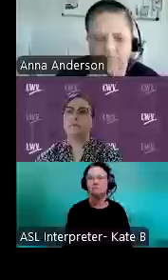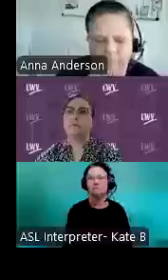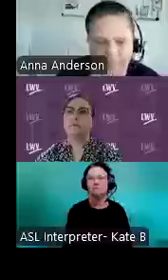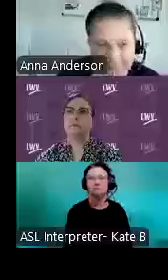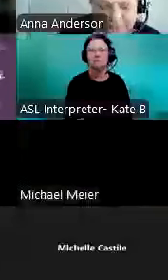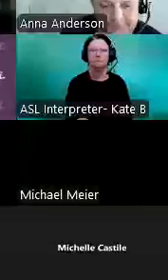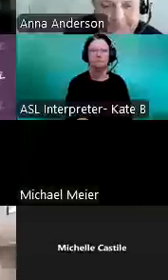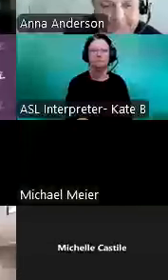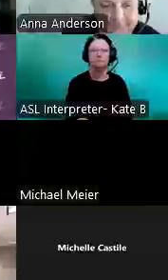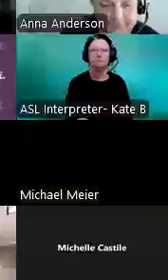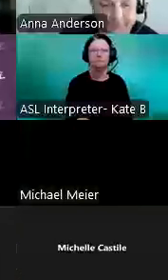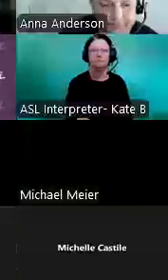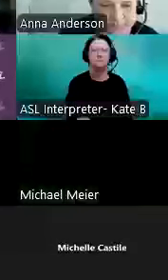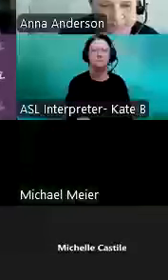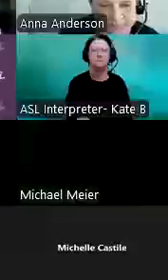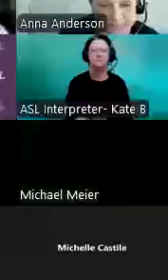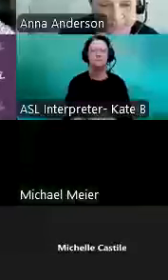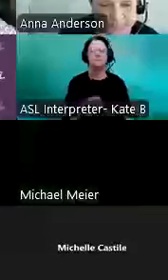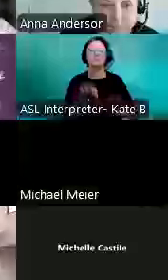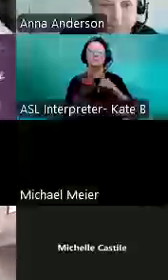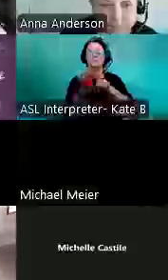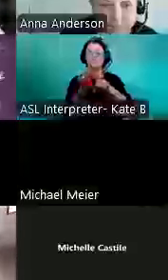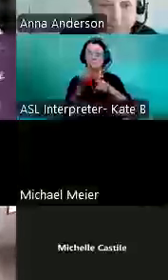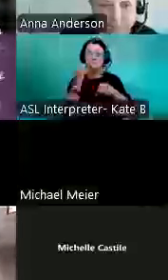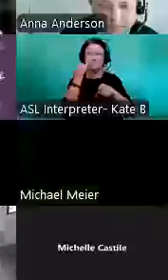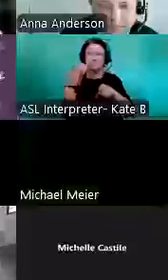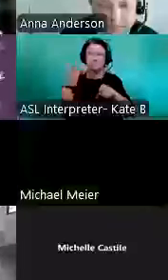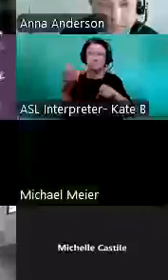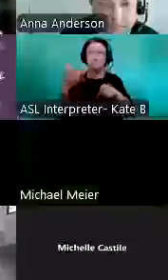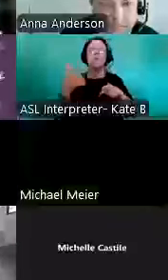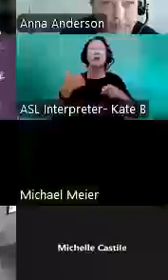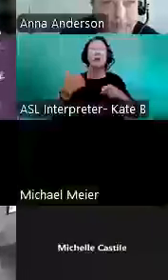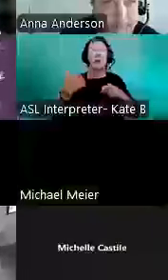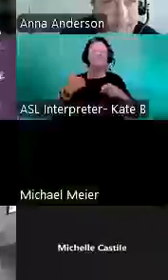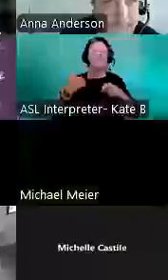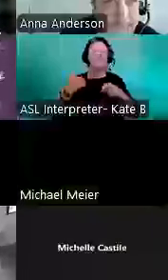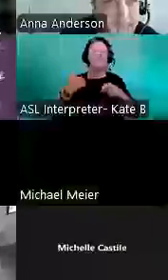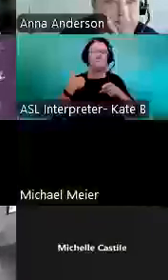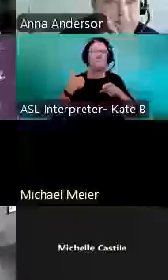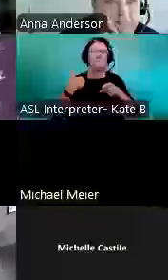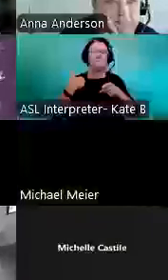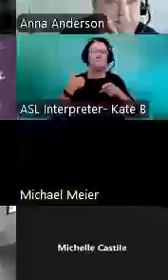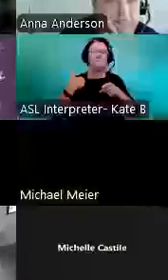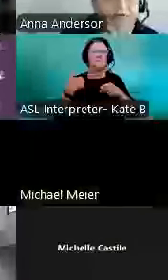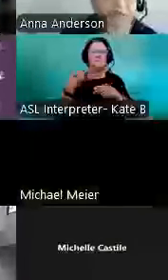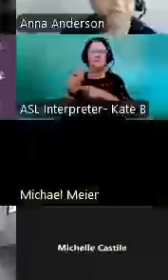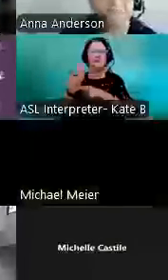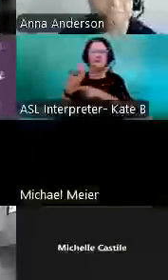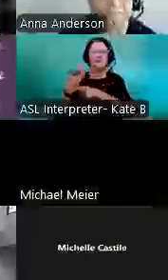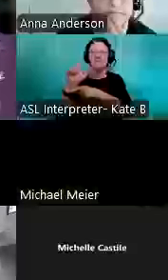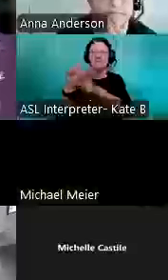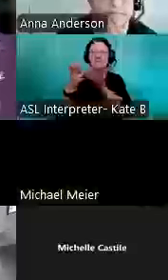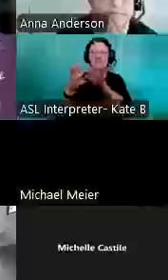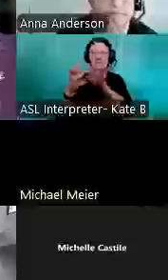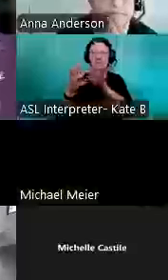And I also want to point out for anybody who needs it, we have a language interpreter that you can